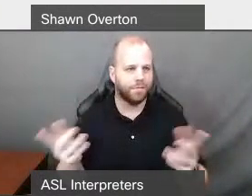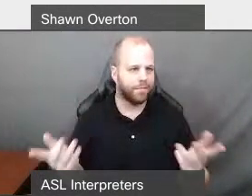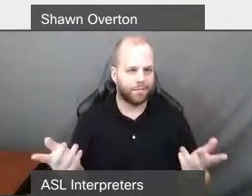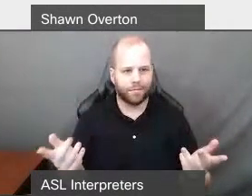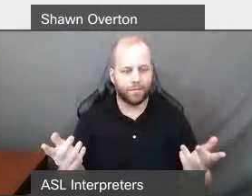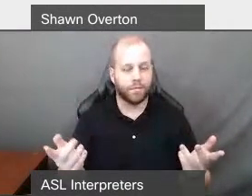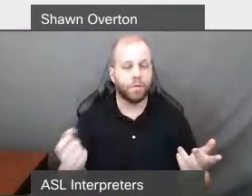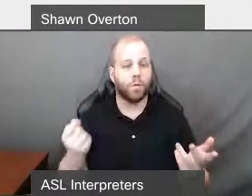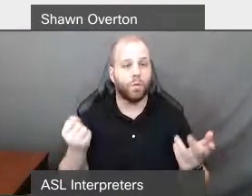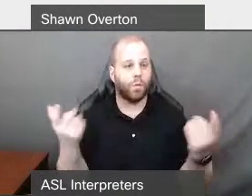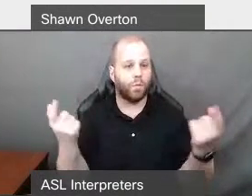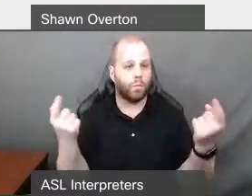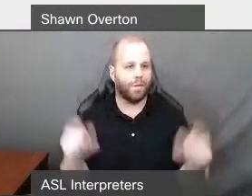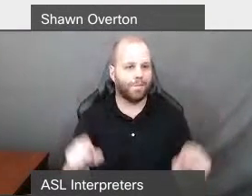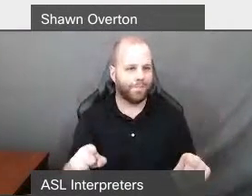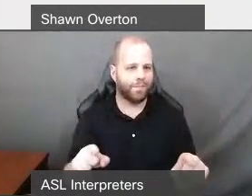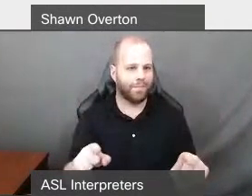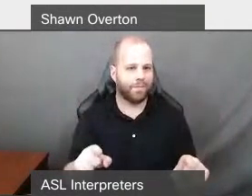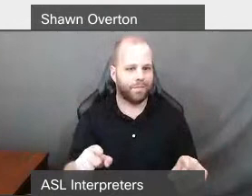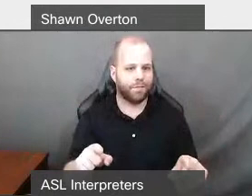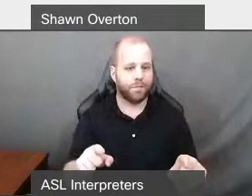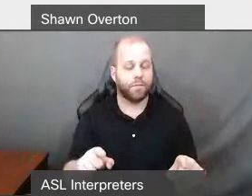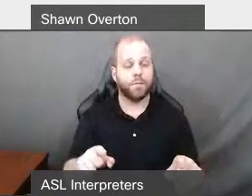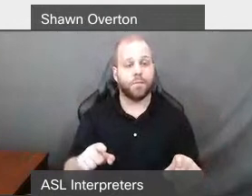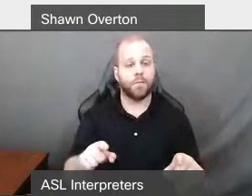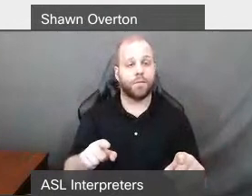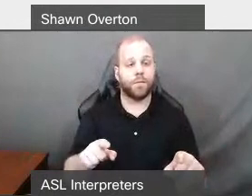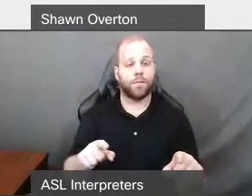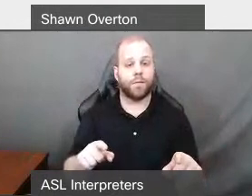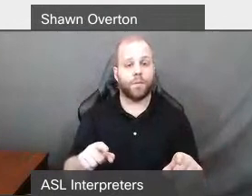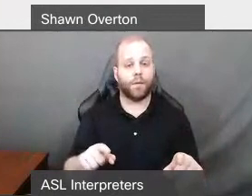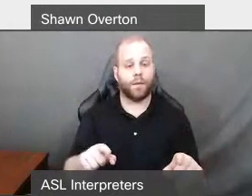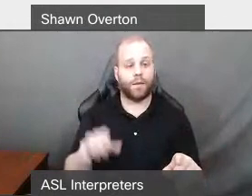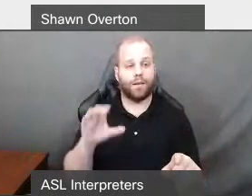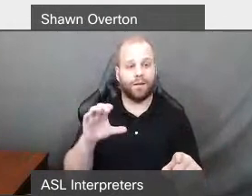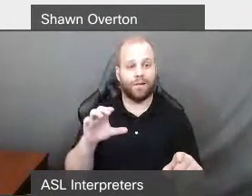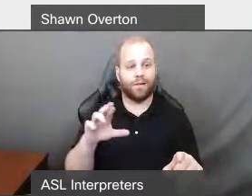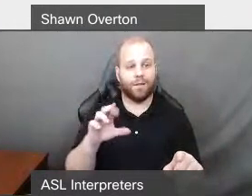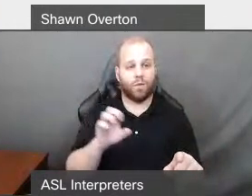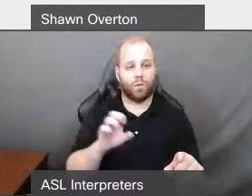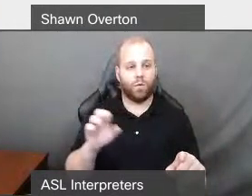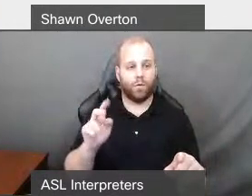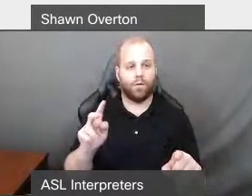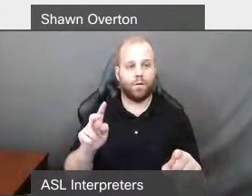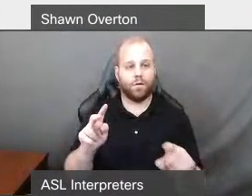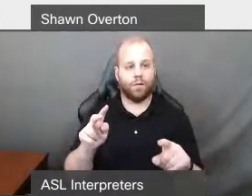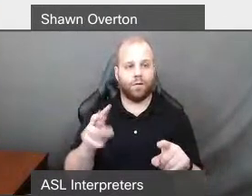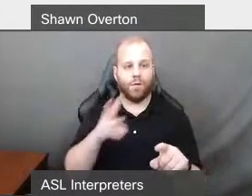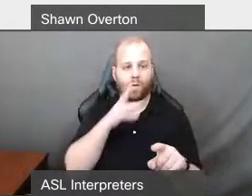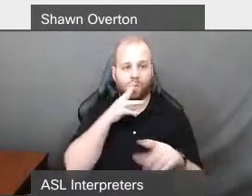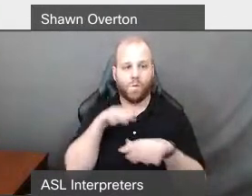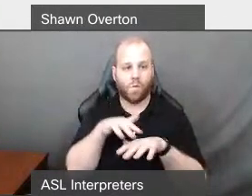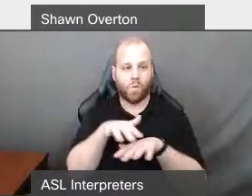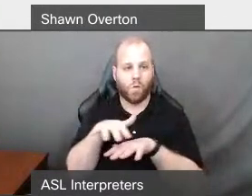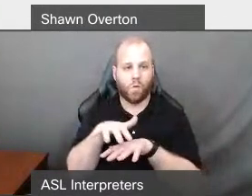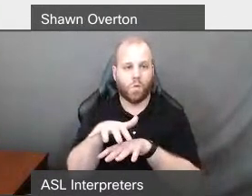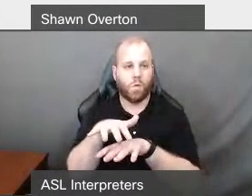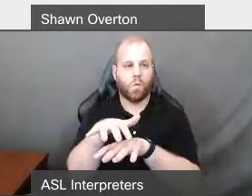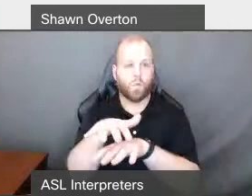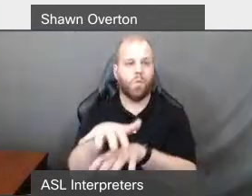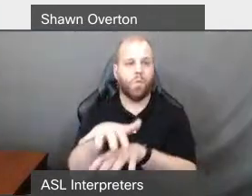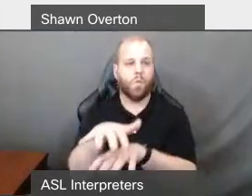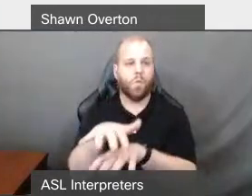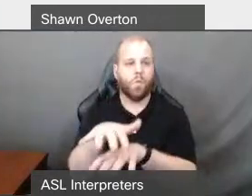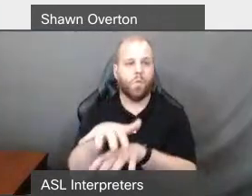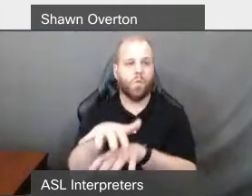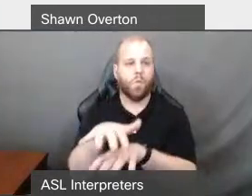what happens is the water that goes in that little creek down along towards Gooch gets out of its banks